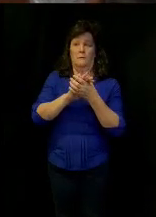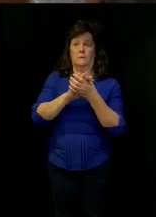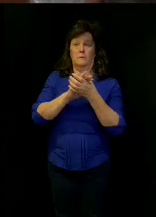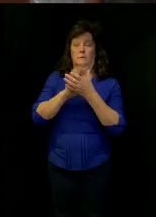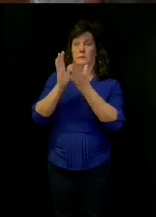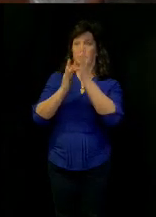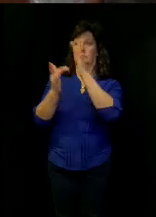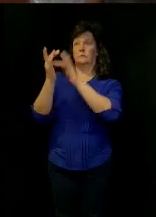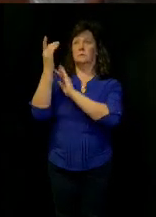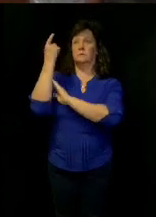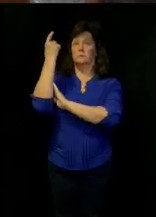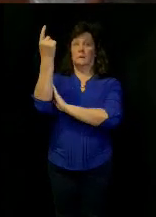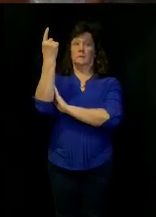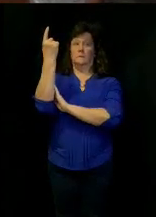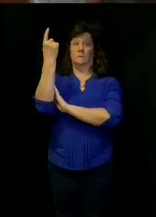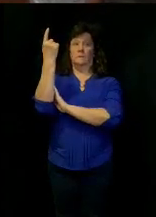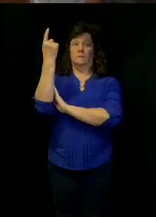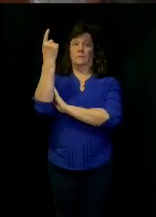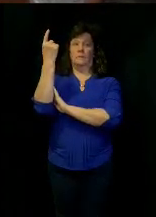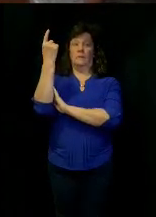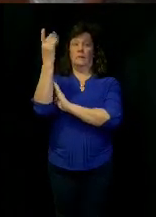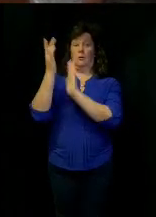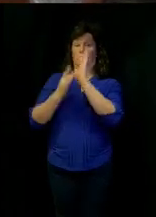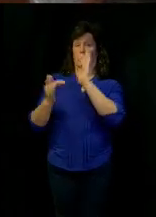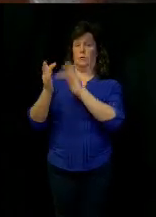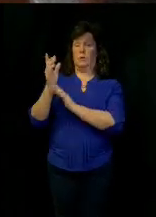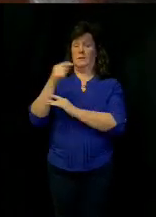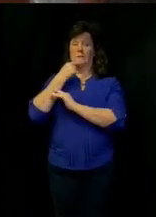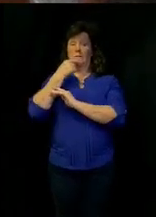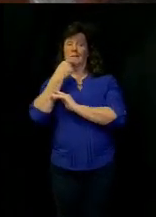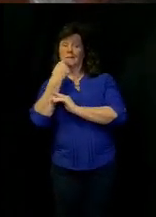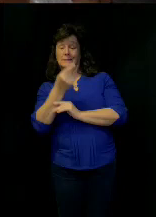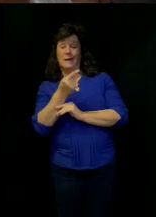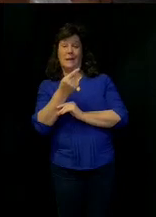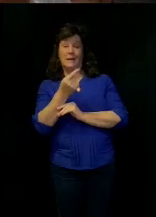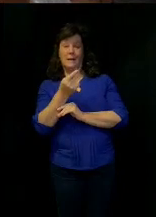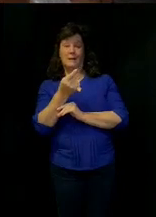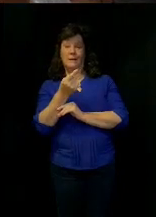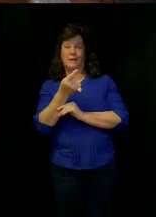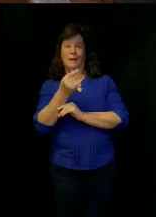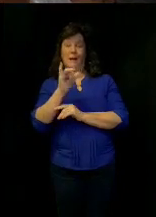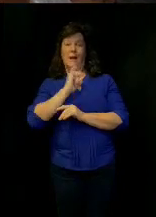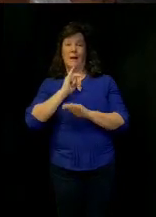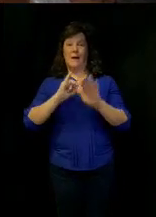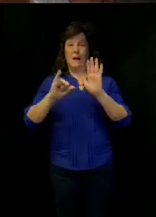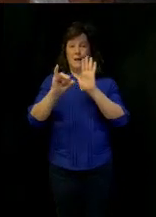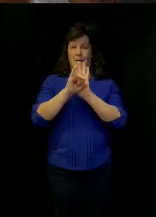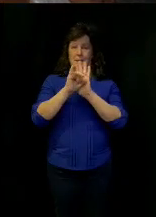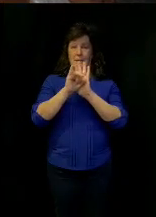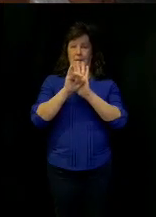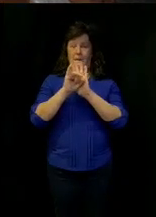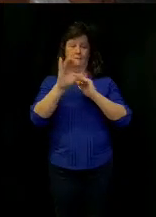Jesus. And then when the name Jesus is mentioned, the church.